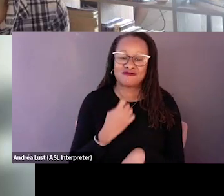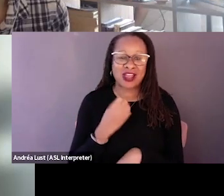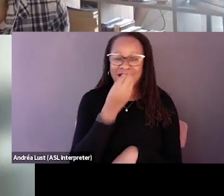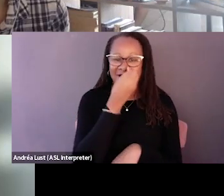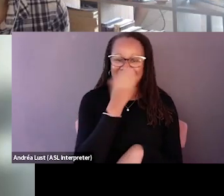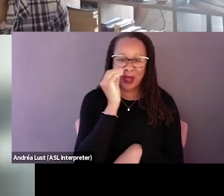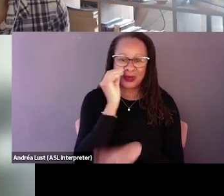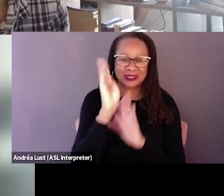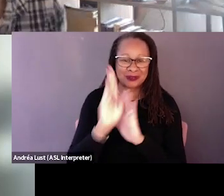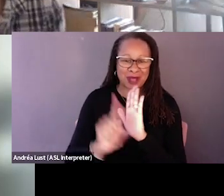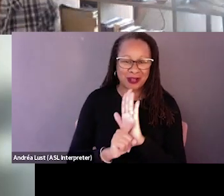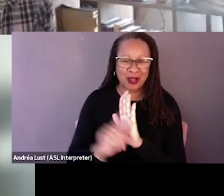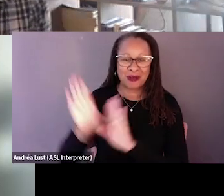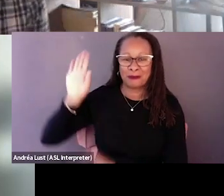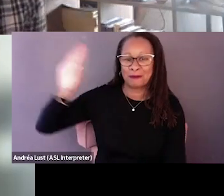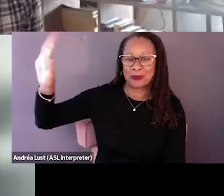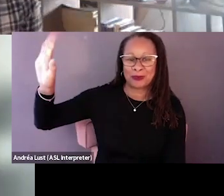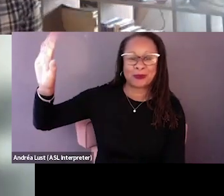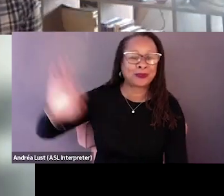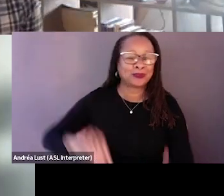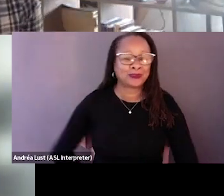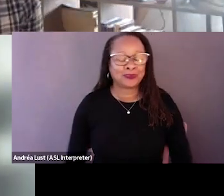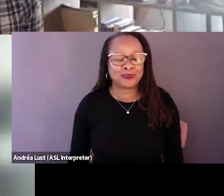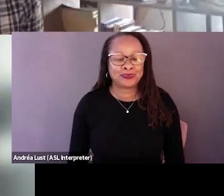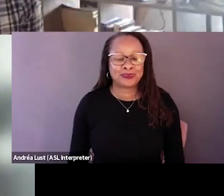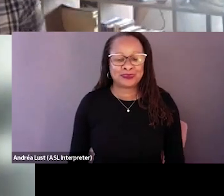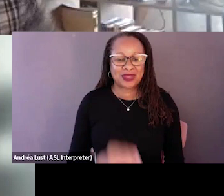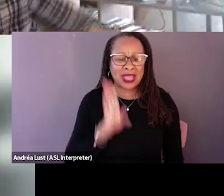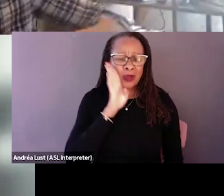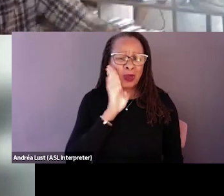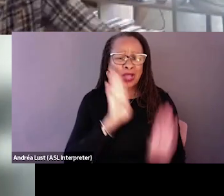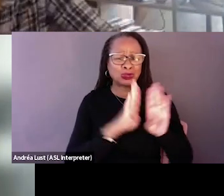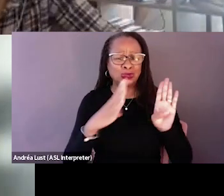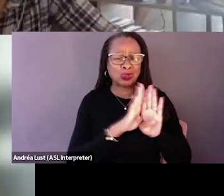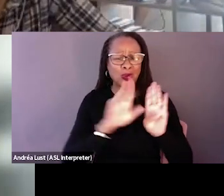flowers in the background and a